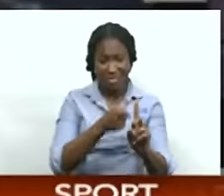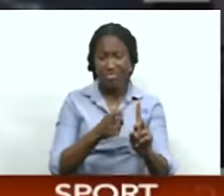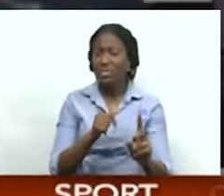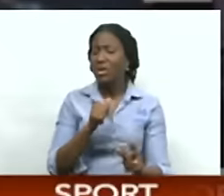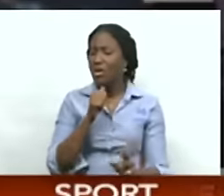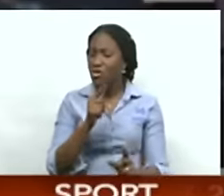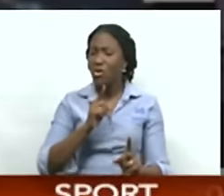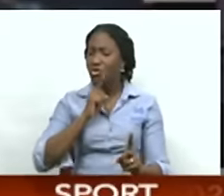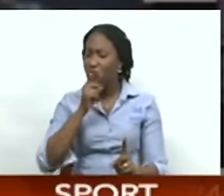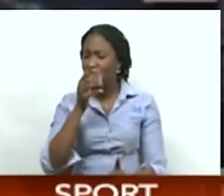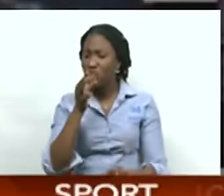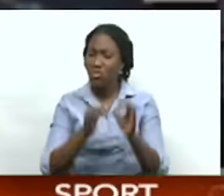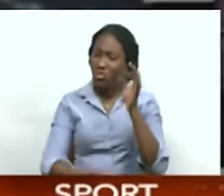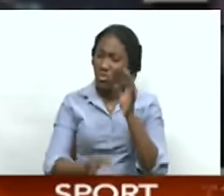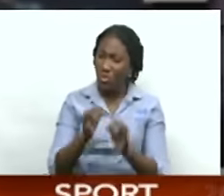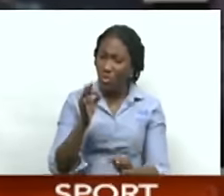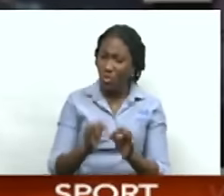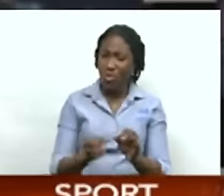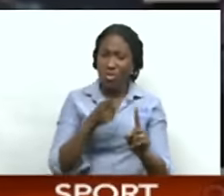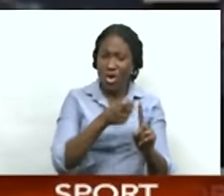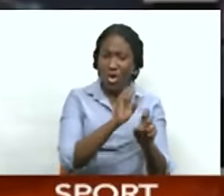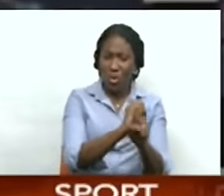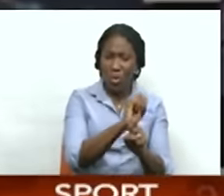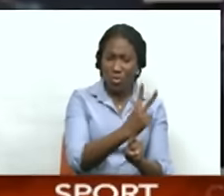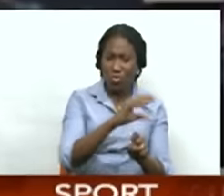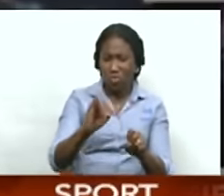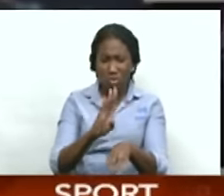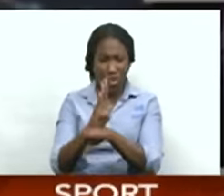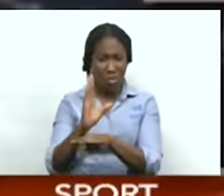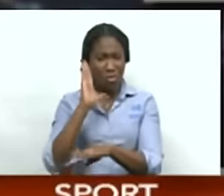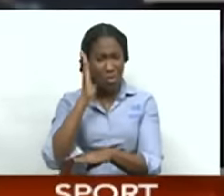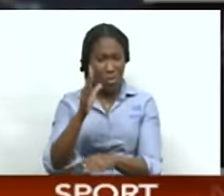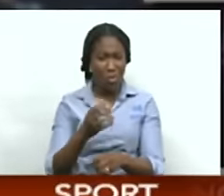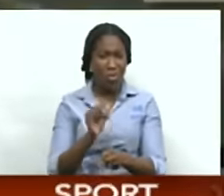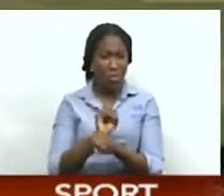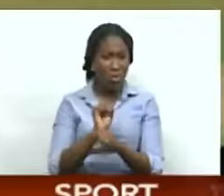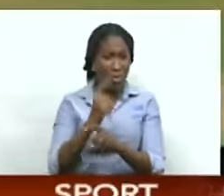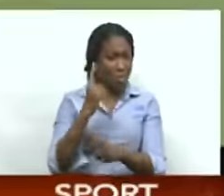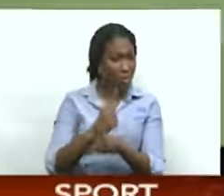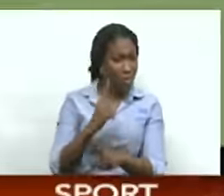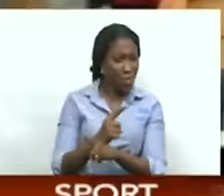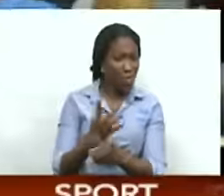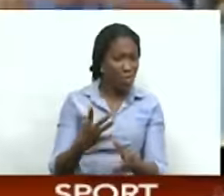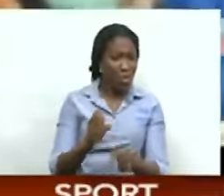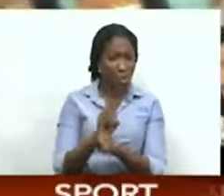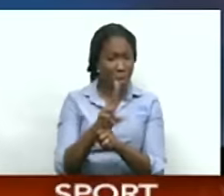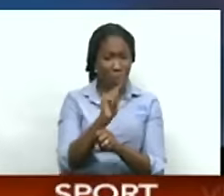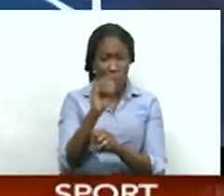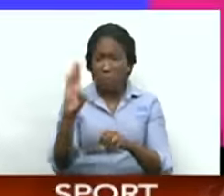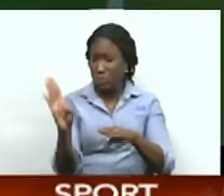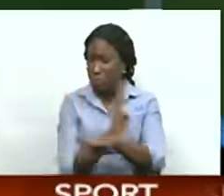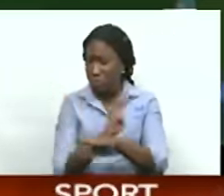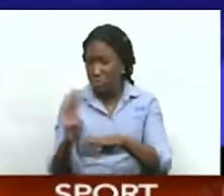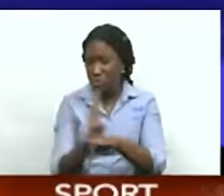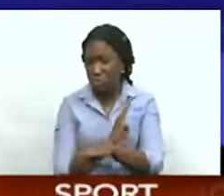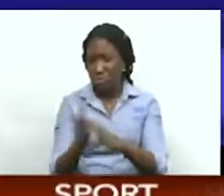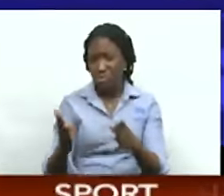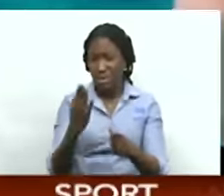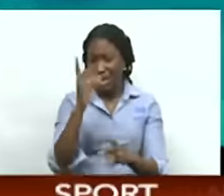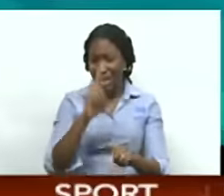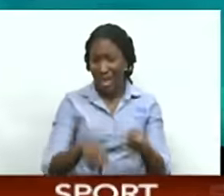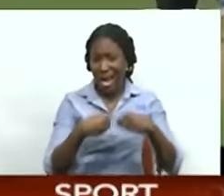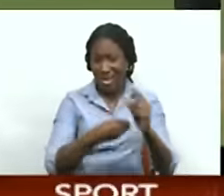responsibilities will produce optimal results. Appearing on the Mason and Guest radio show on Voice of Barbados Radio this